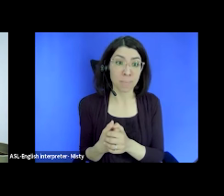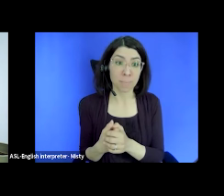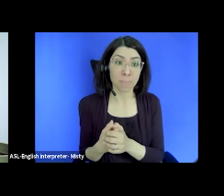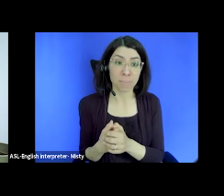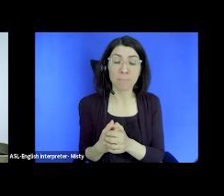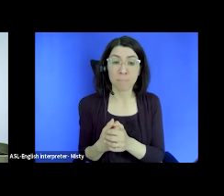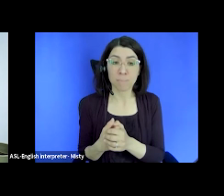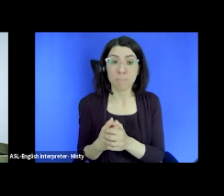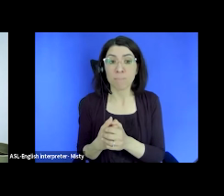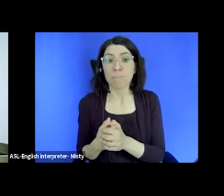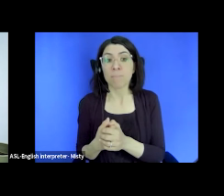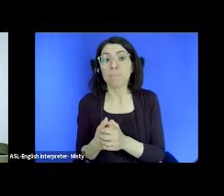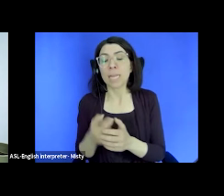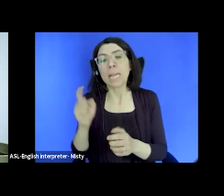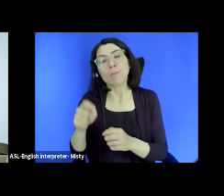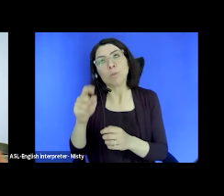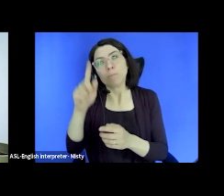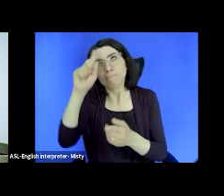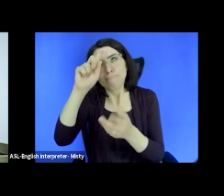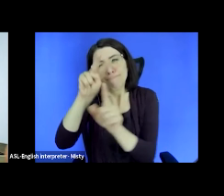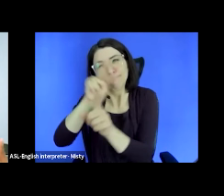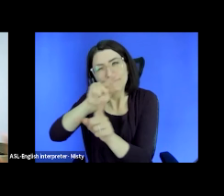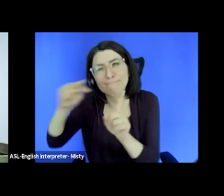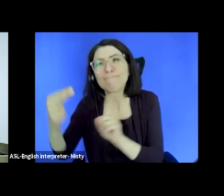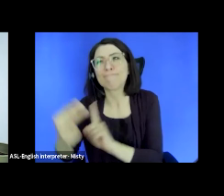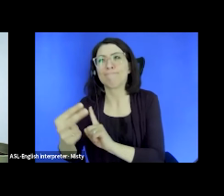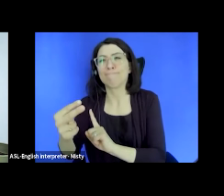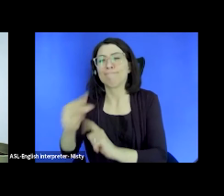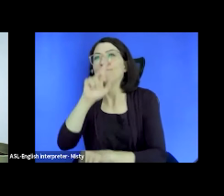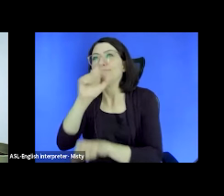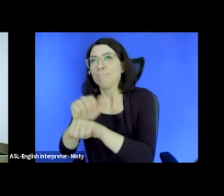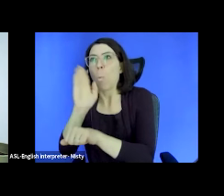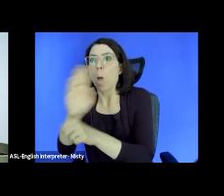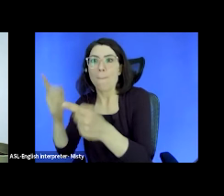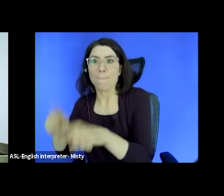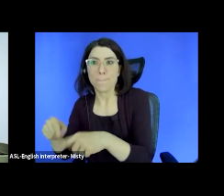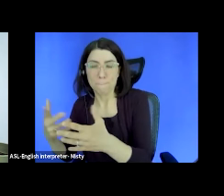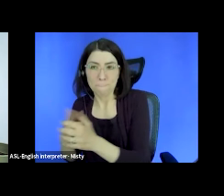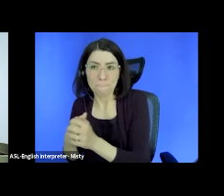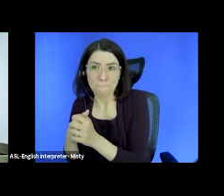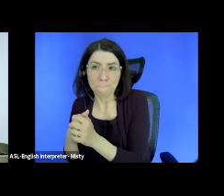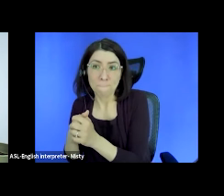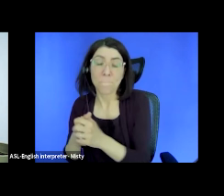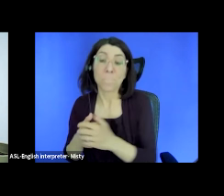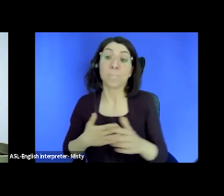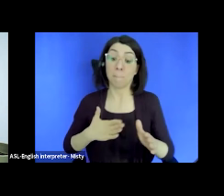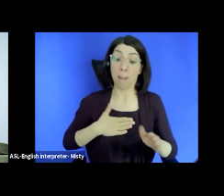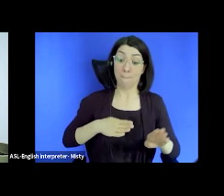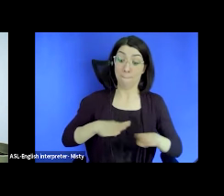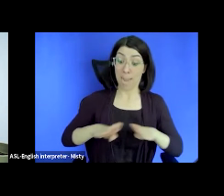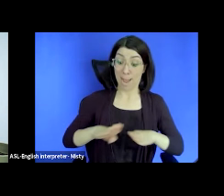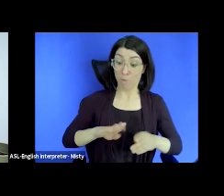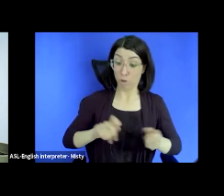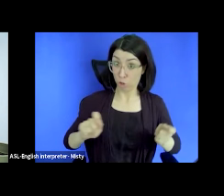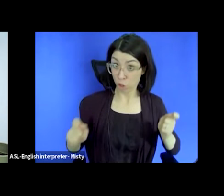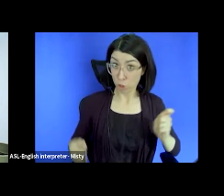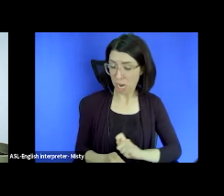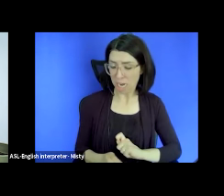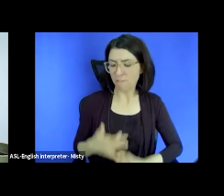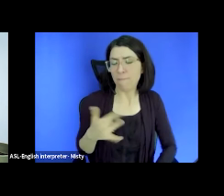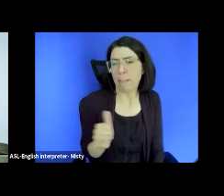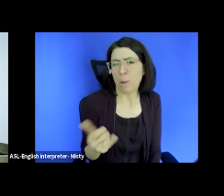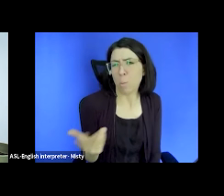more realistic one. What was it like to behave differently? So you might list off some. This is a little bit of a journal for